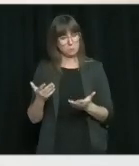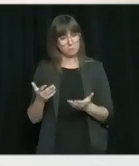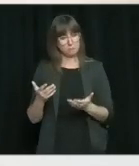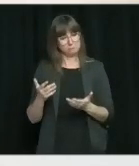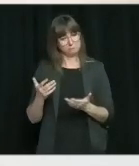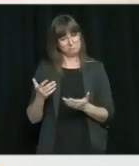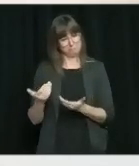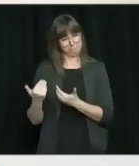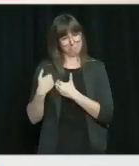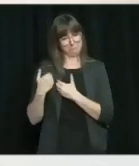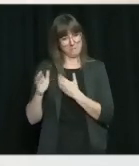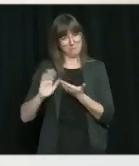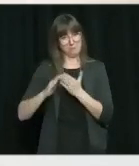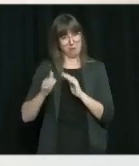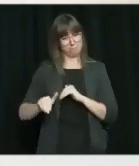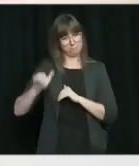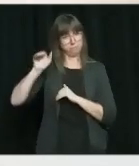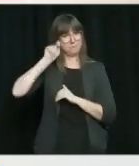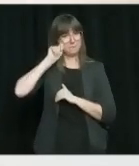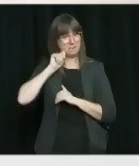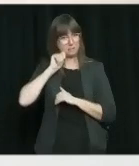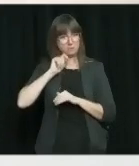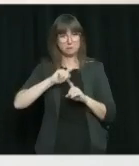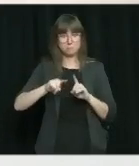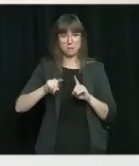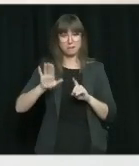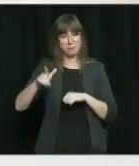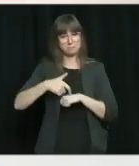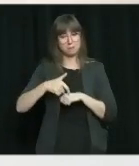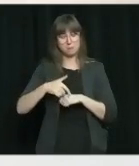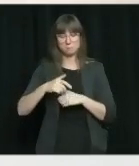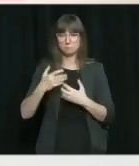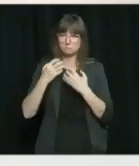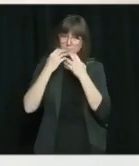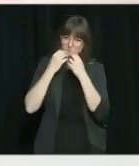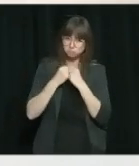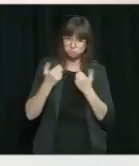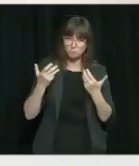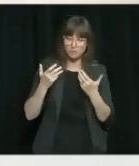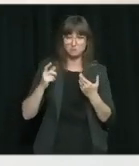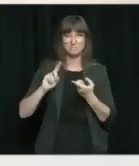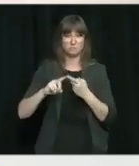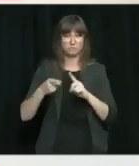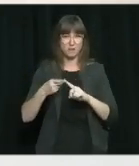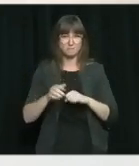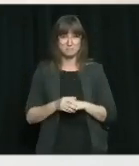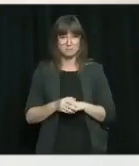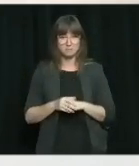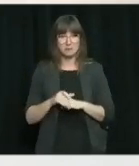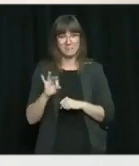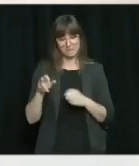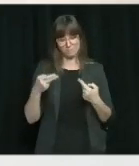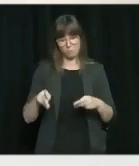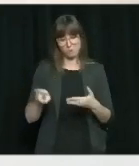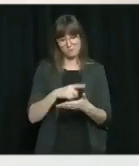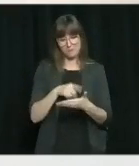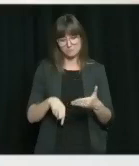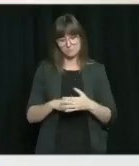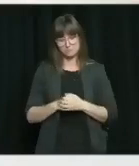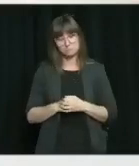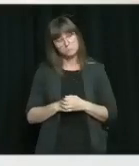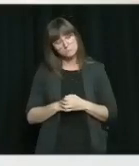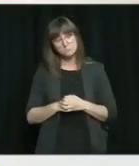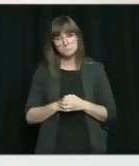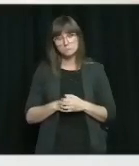come with it. But it's also a time where friends really matter. And not having a party is tough. But